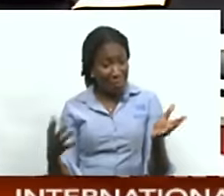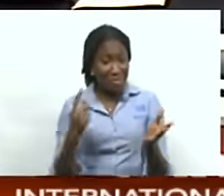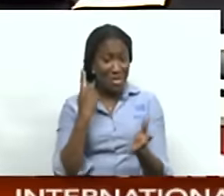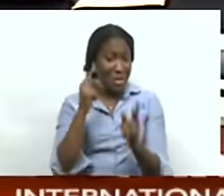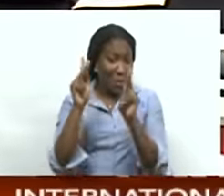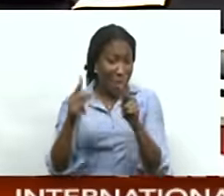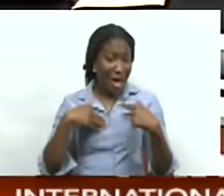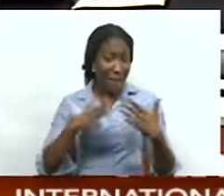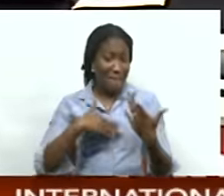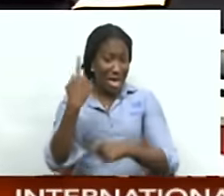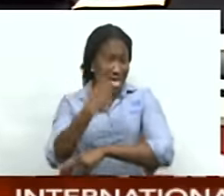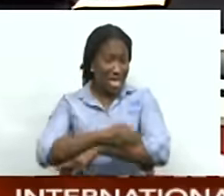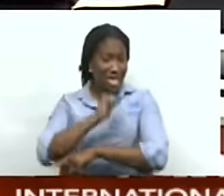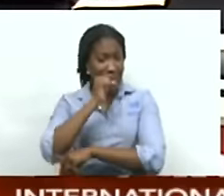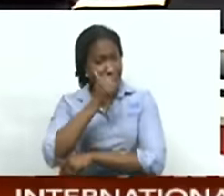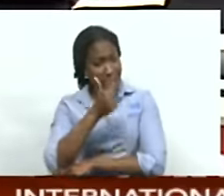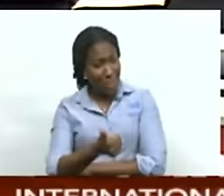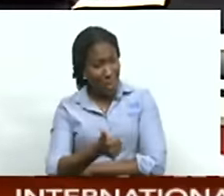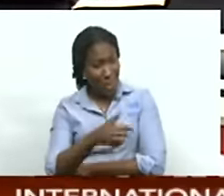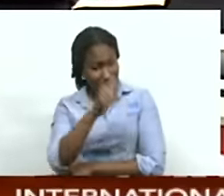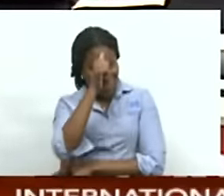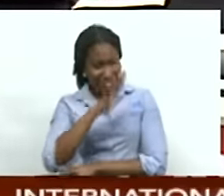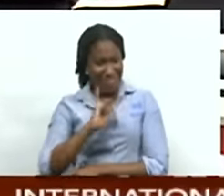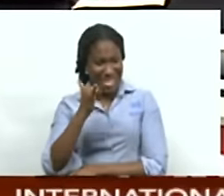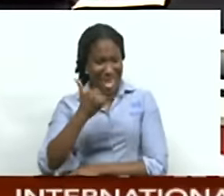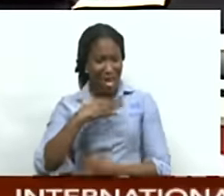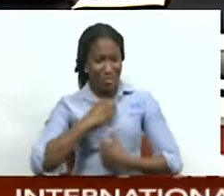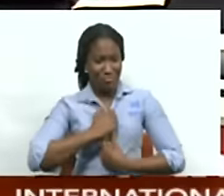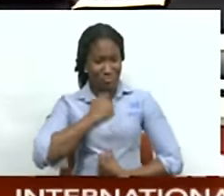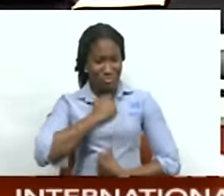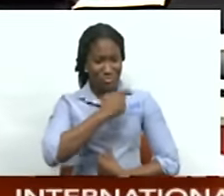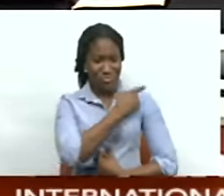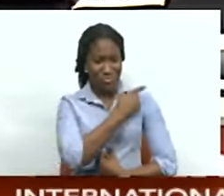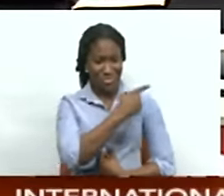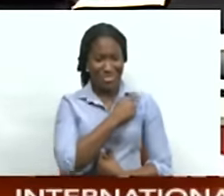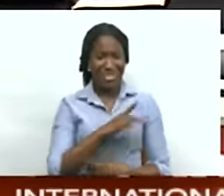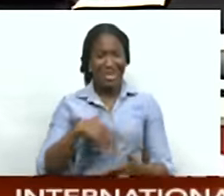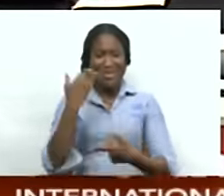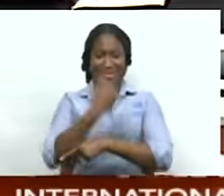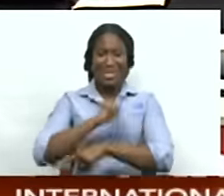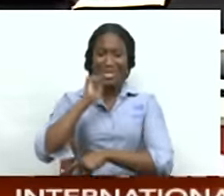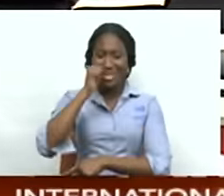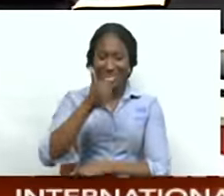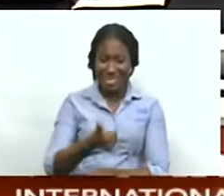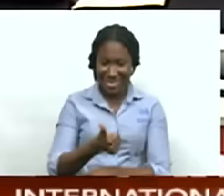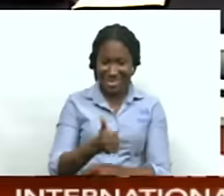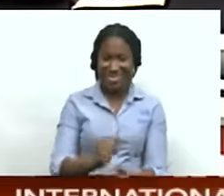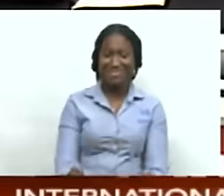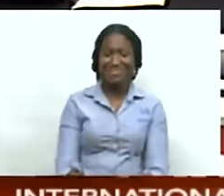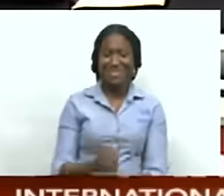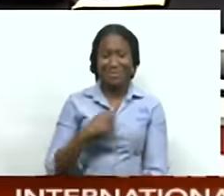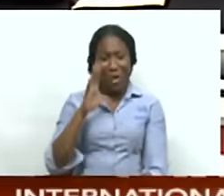here. Happy birthday. 30-something. Right, so you know. You're as young as you feel, Jesse.